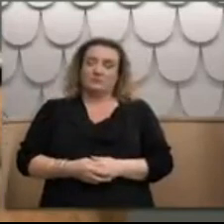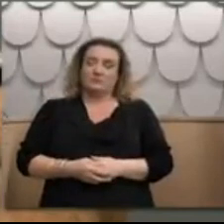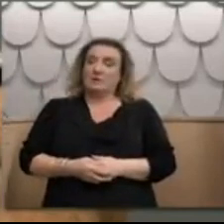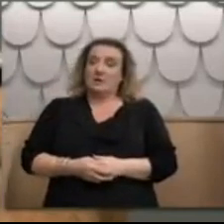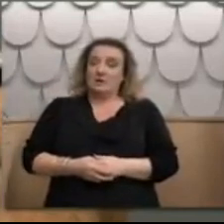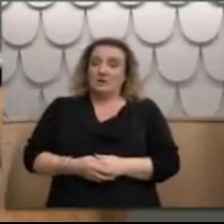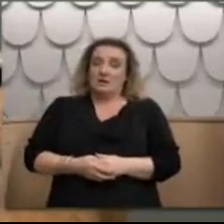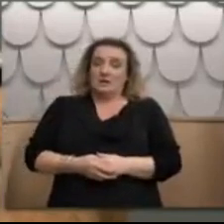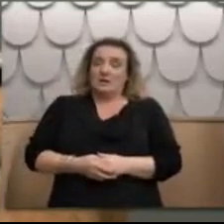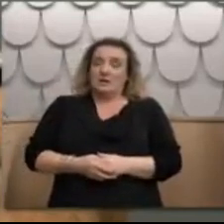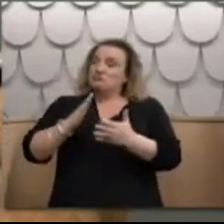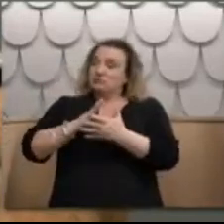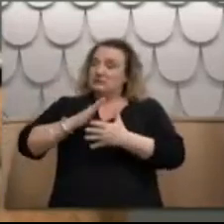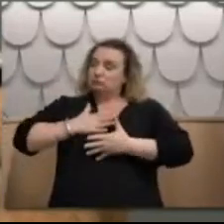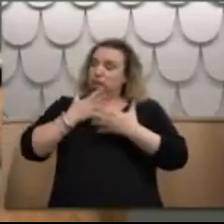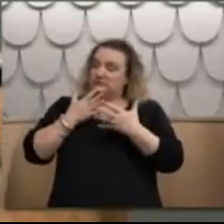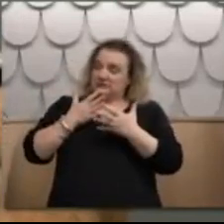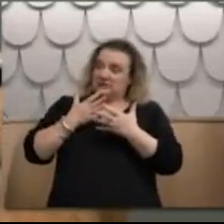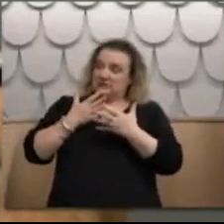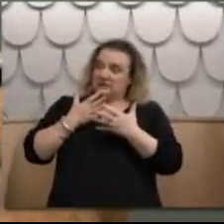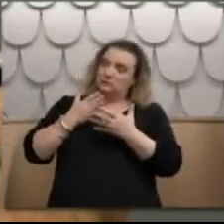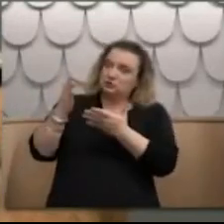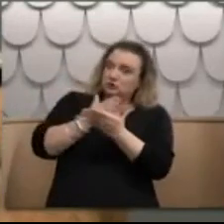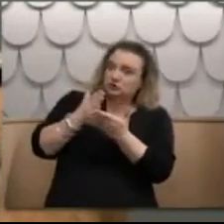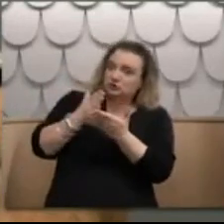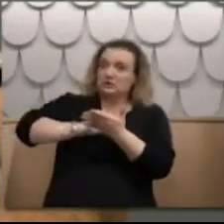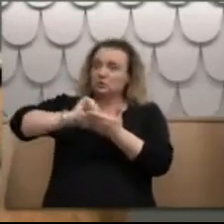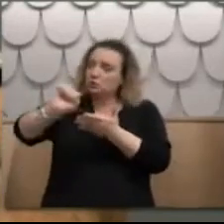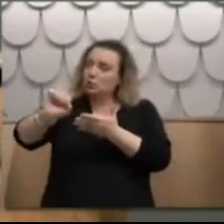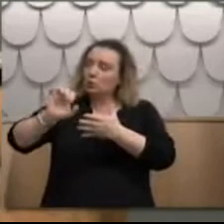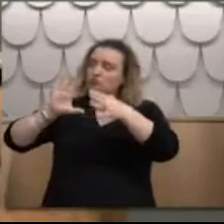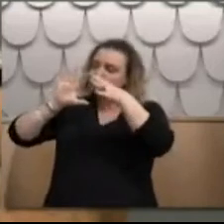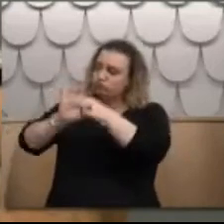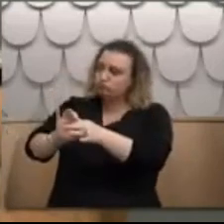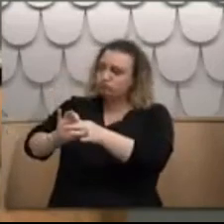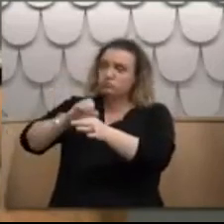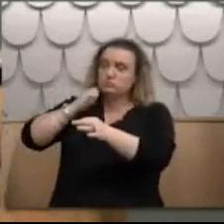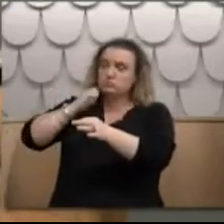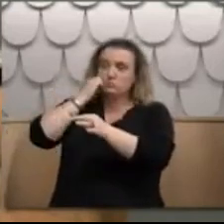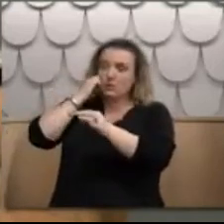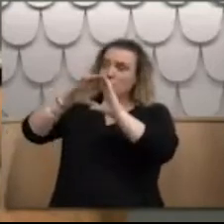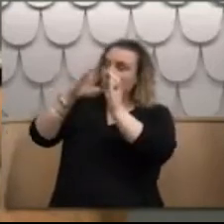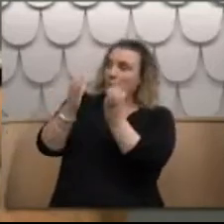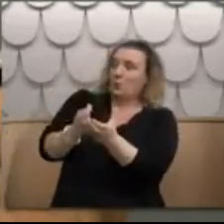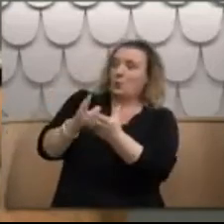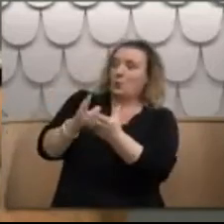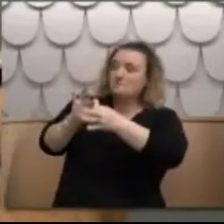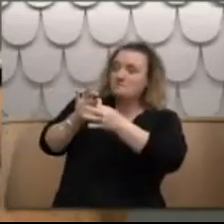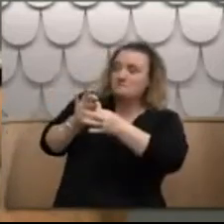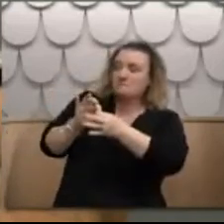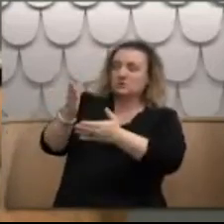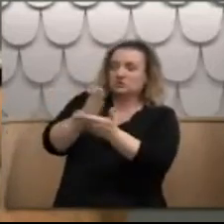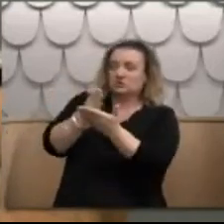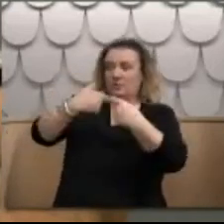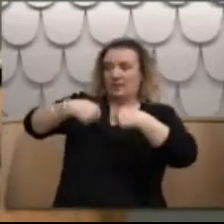appreciate the you sharing your connection with te ao Māori for all of us and understanding that that's very,